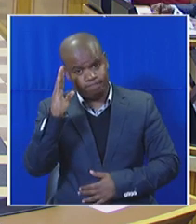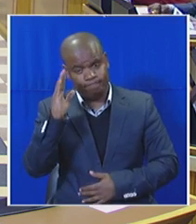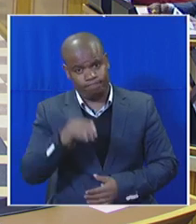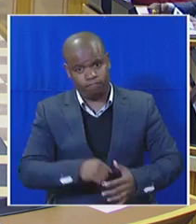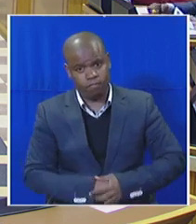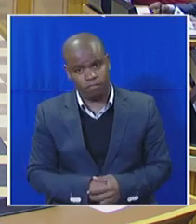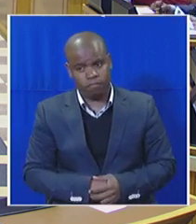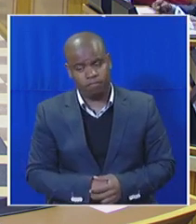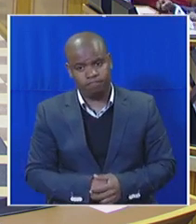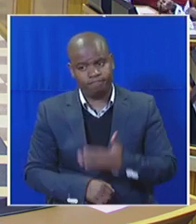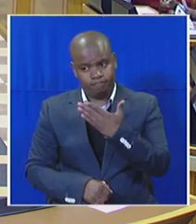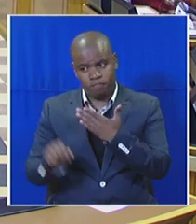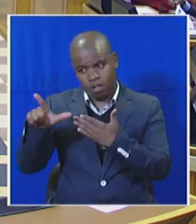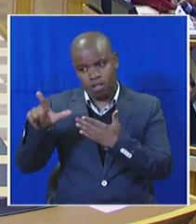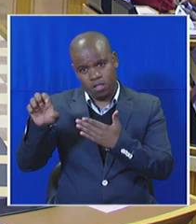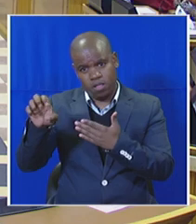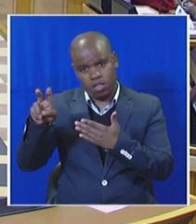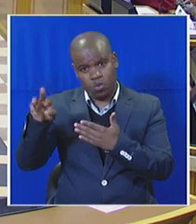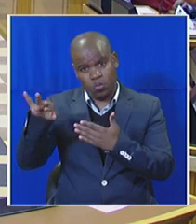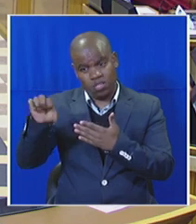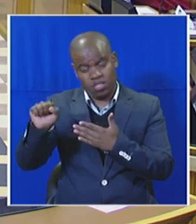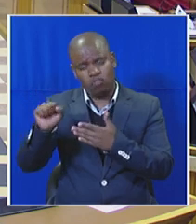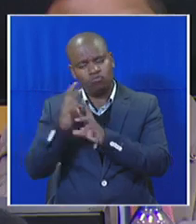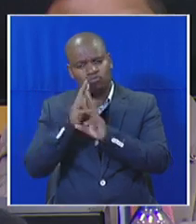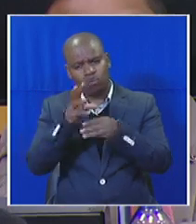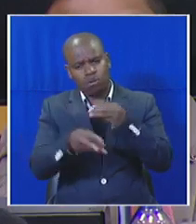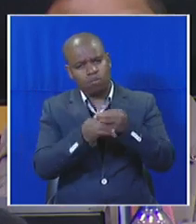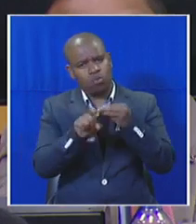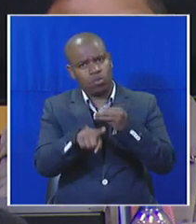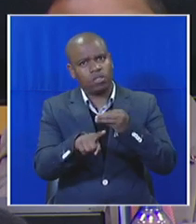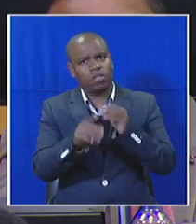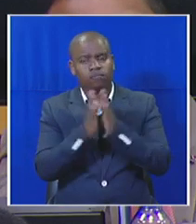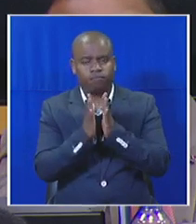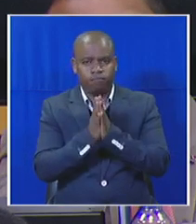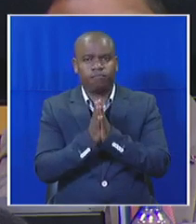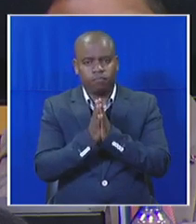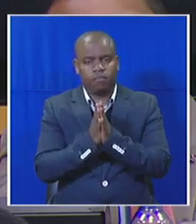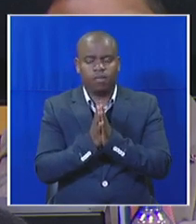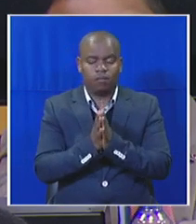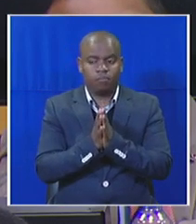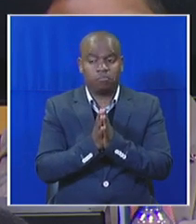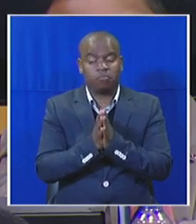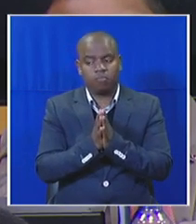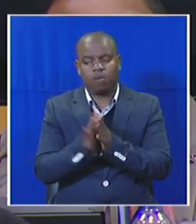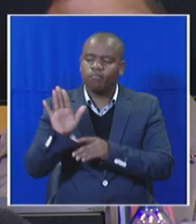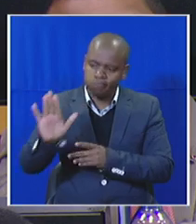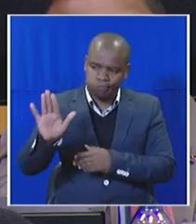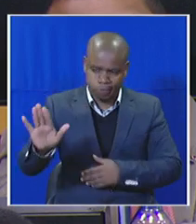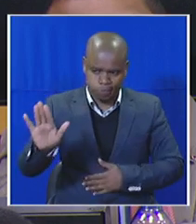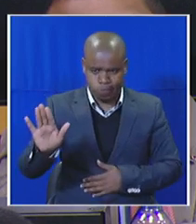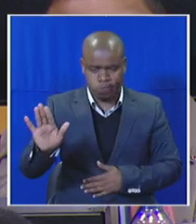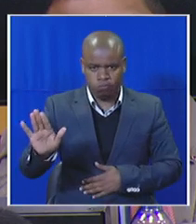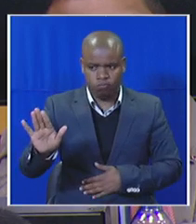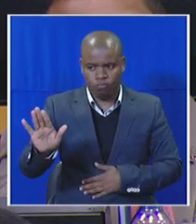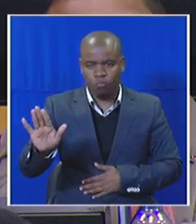Honorable Hill-Lewis, you've asked your follow-up question. Yes, but with respect, Honorable it was not Hill-Lewis, answered. you